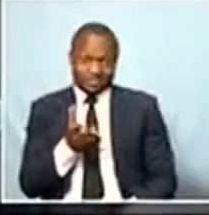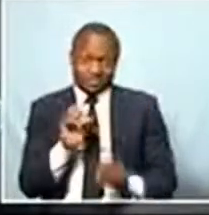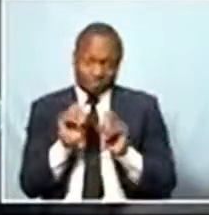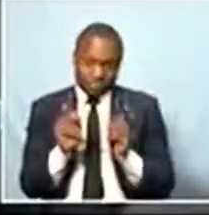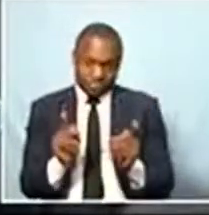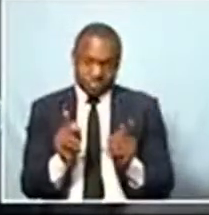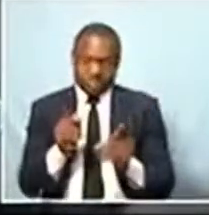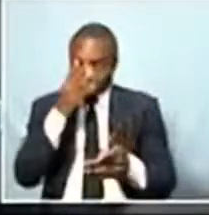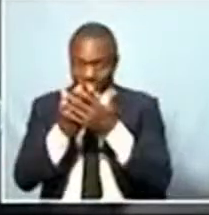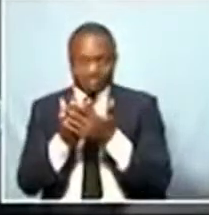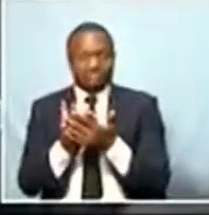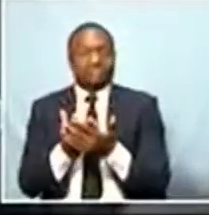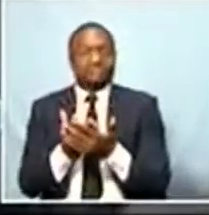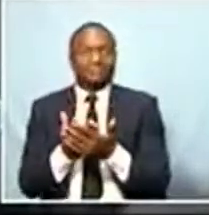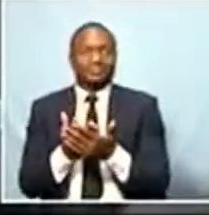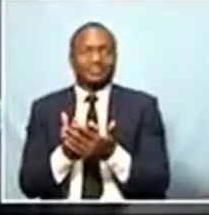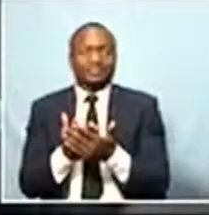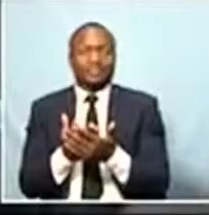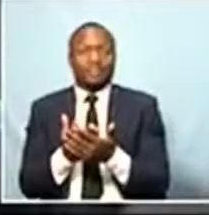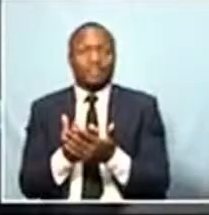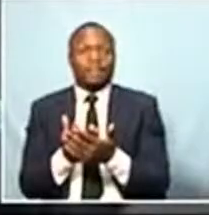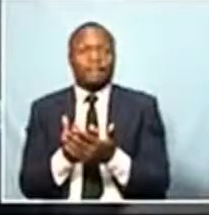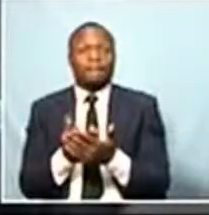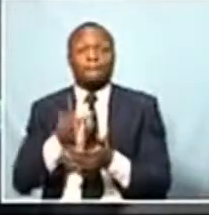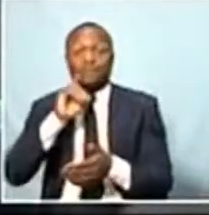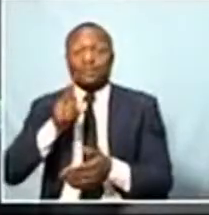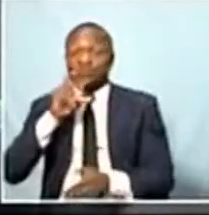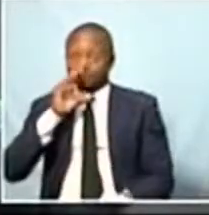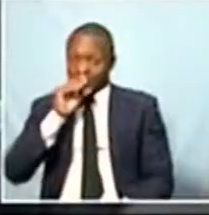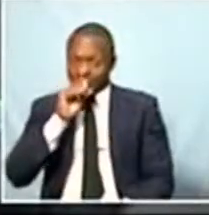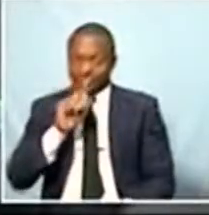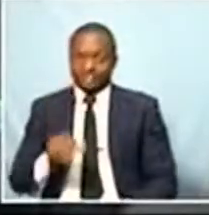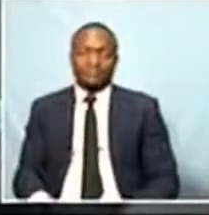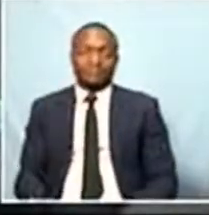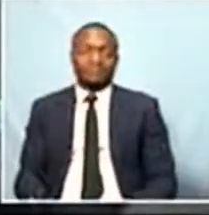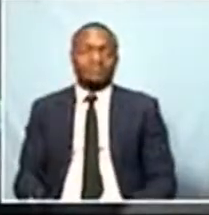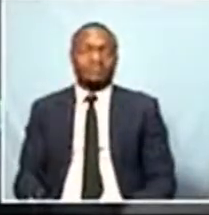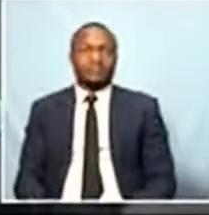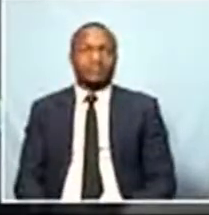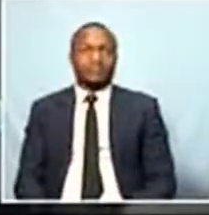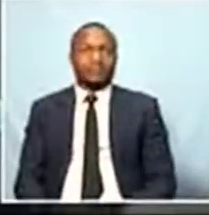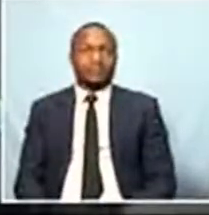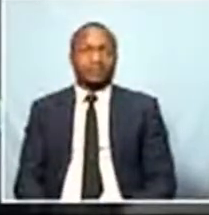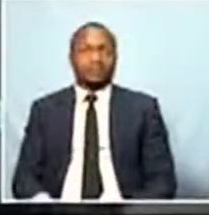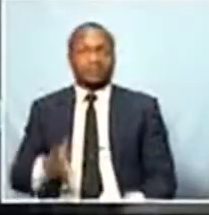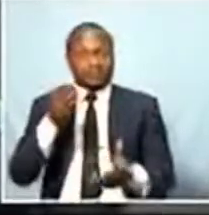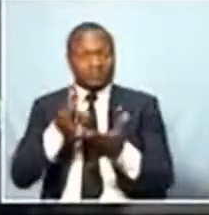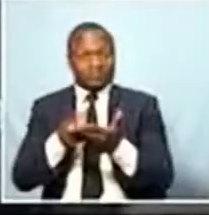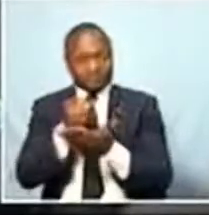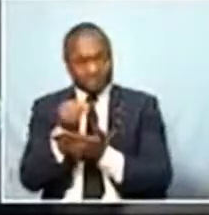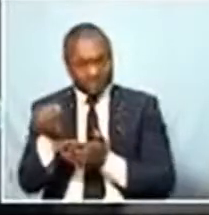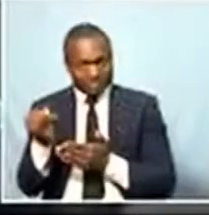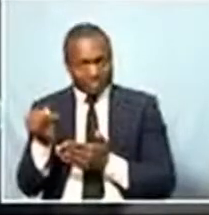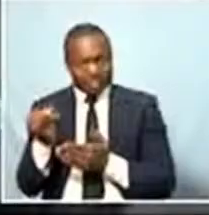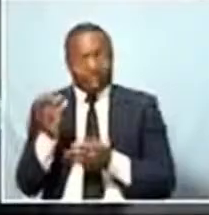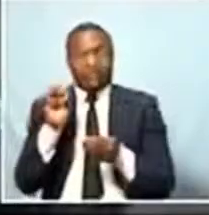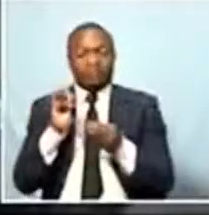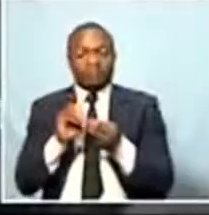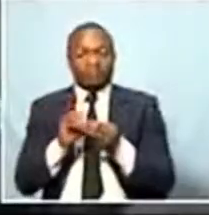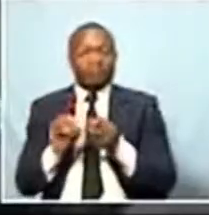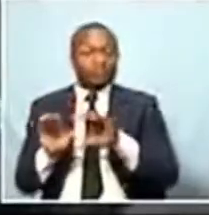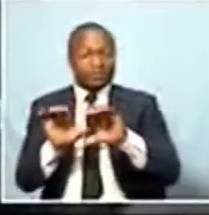okay, lock him up. He will eventually have to talk. So I think these issues are more to do